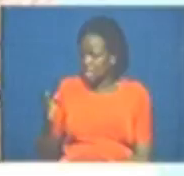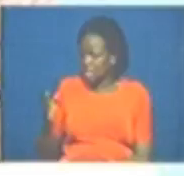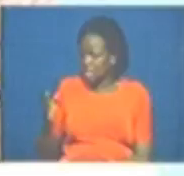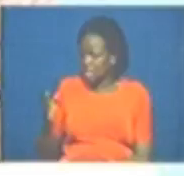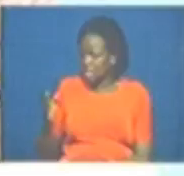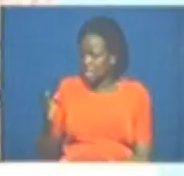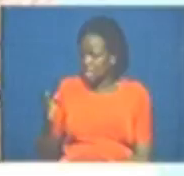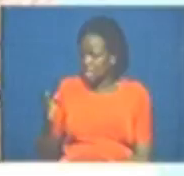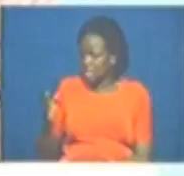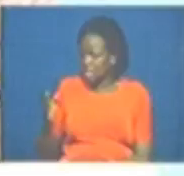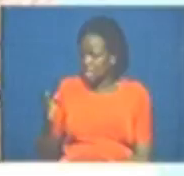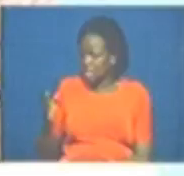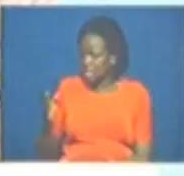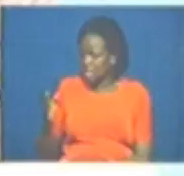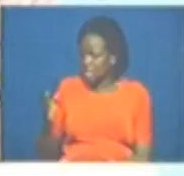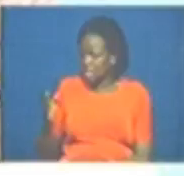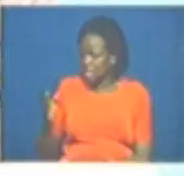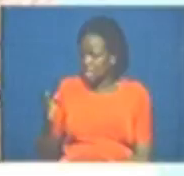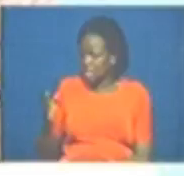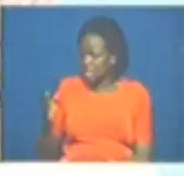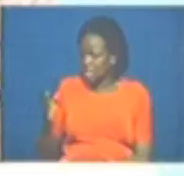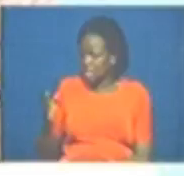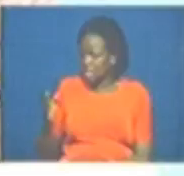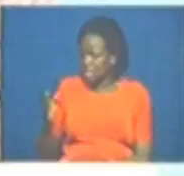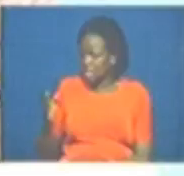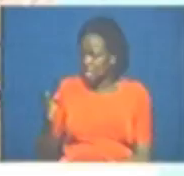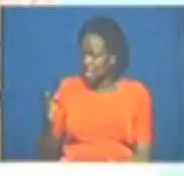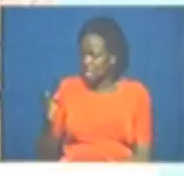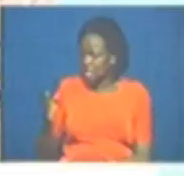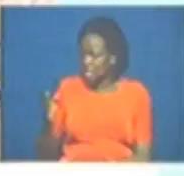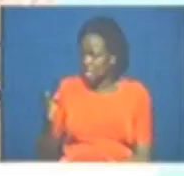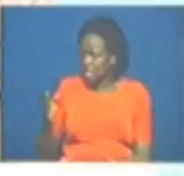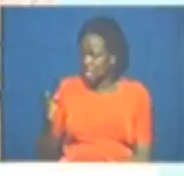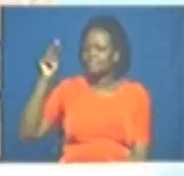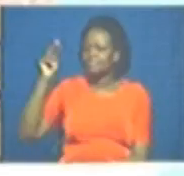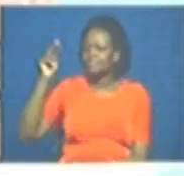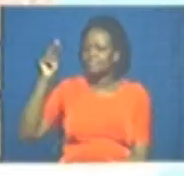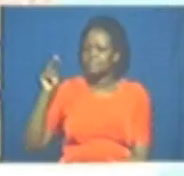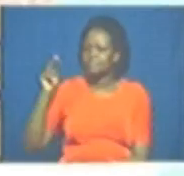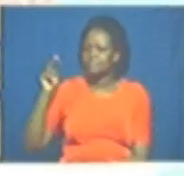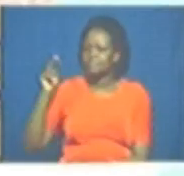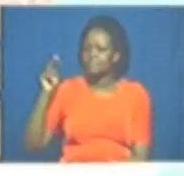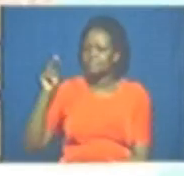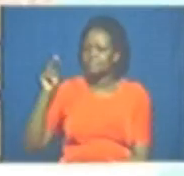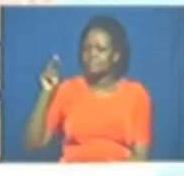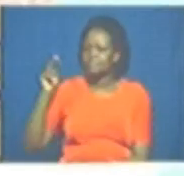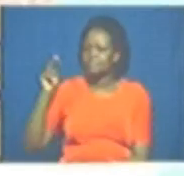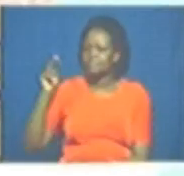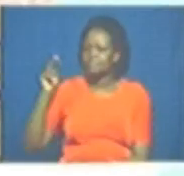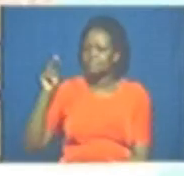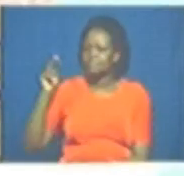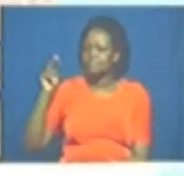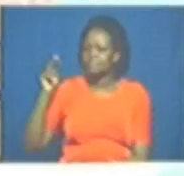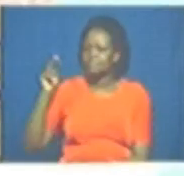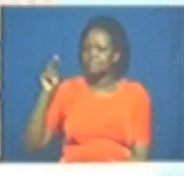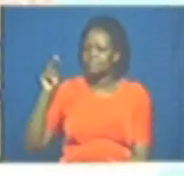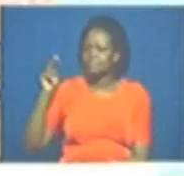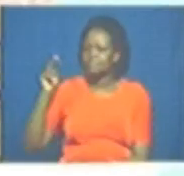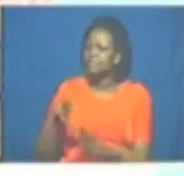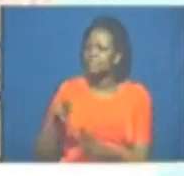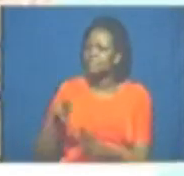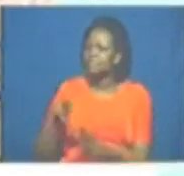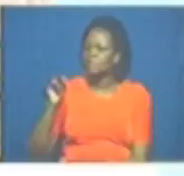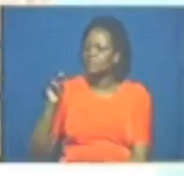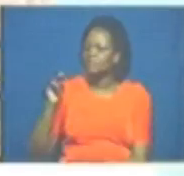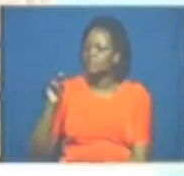poverty levels, it's very high. So you go to other counties like Vihiga, they allocated 200